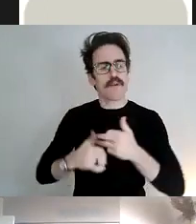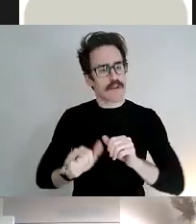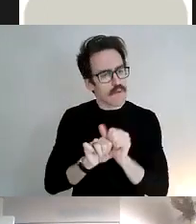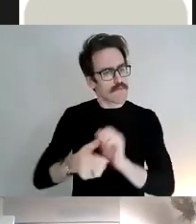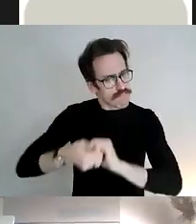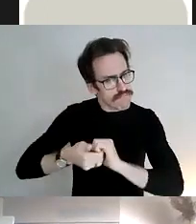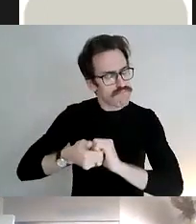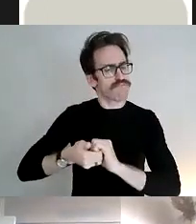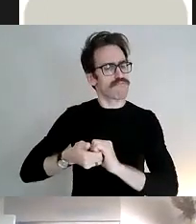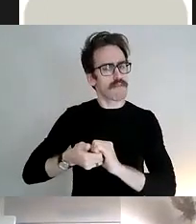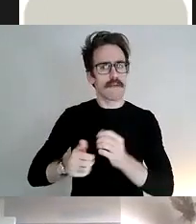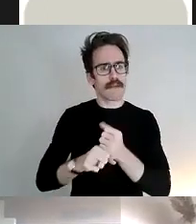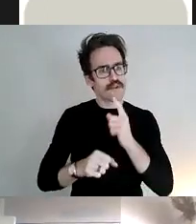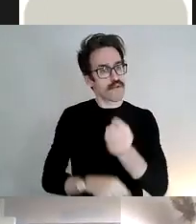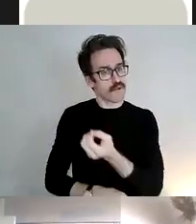seniors.